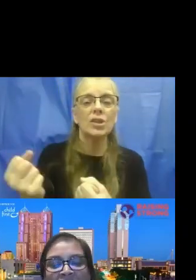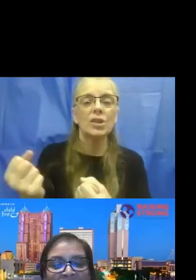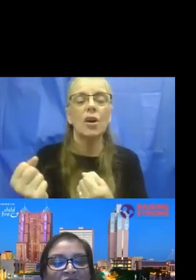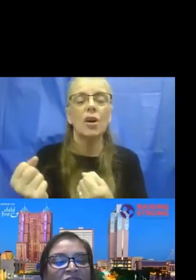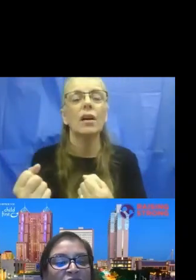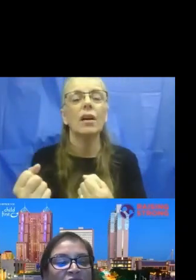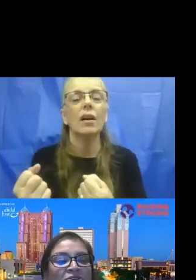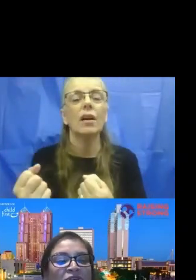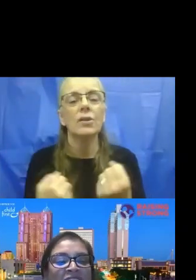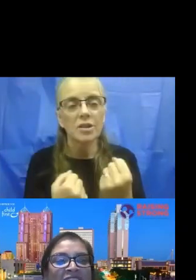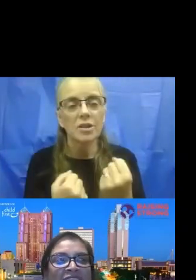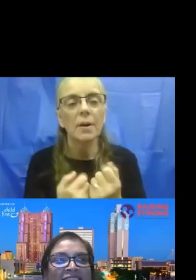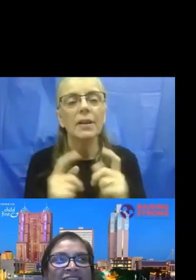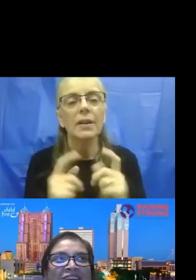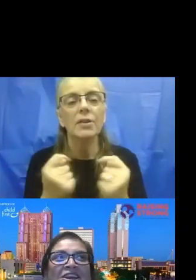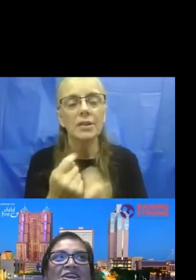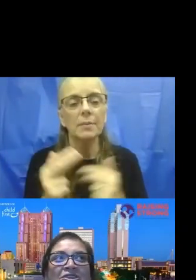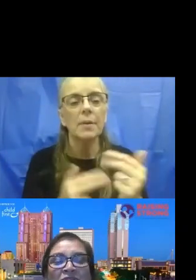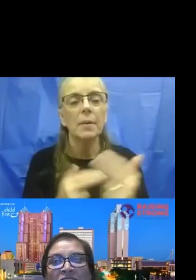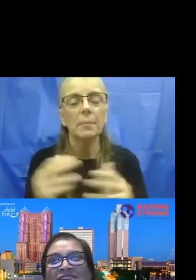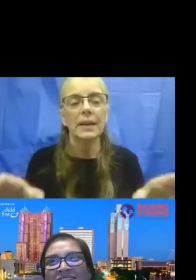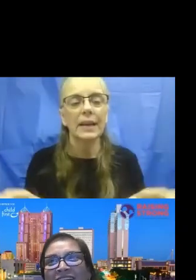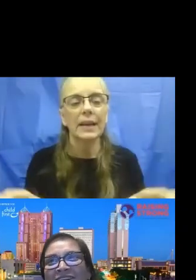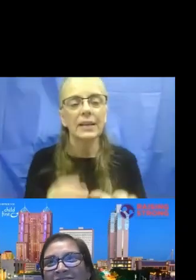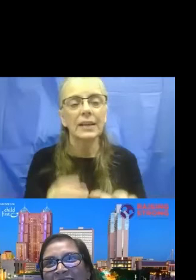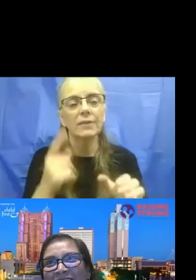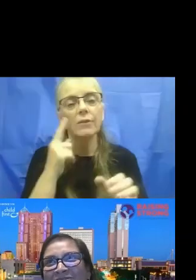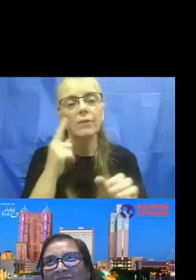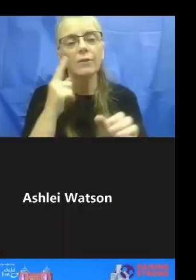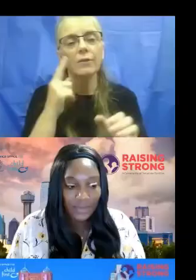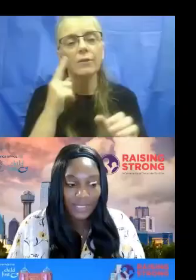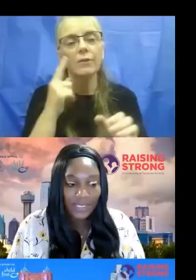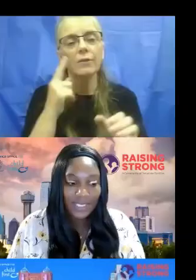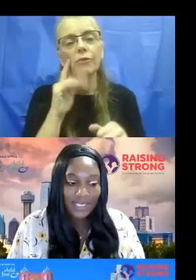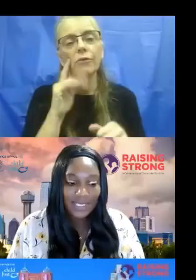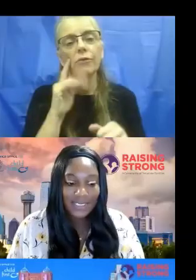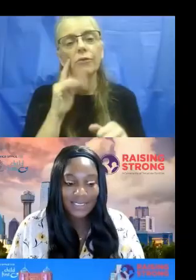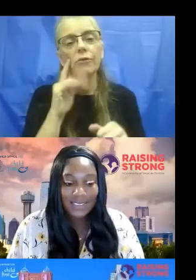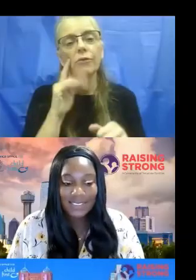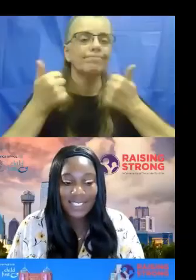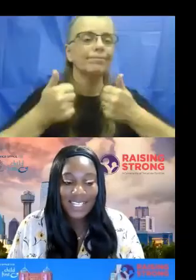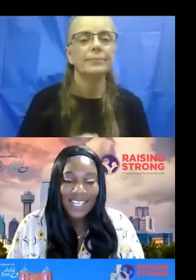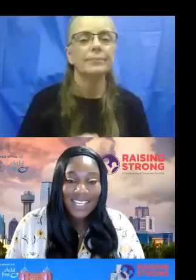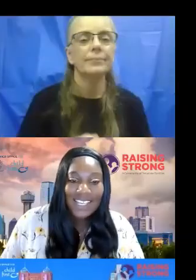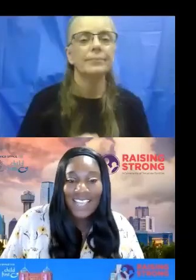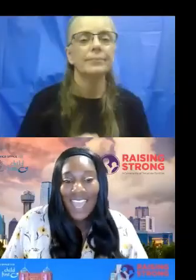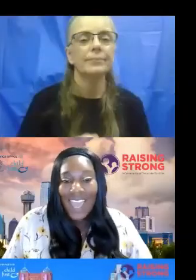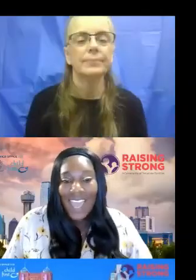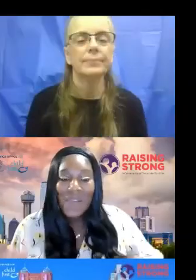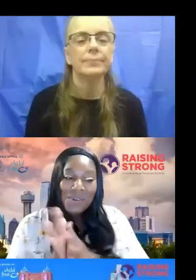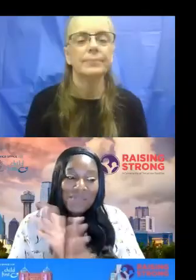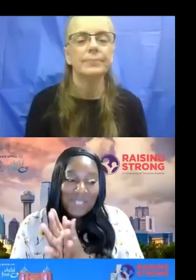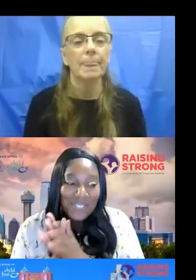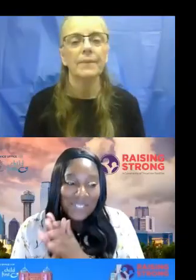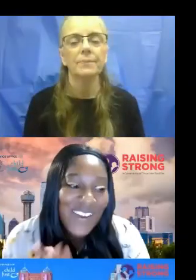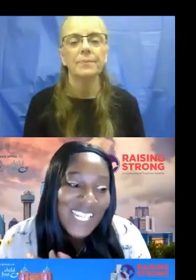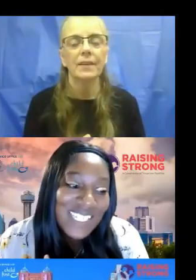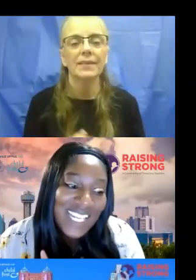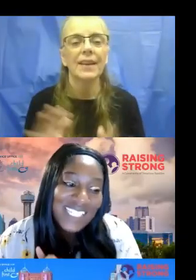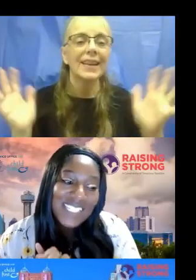building activity for you and your entire team. Happy to do it. Yay,